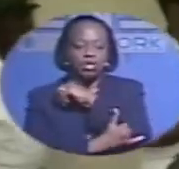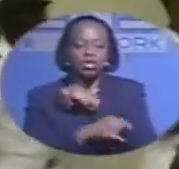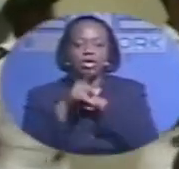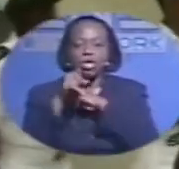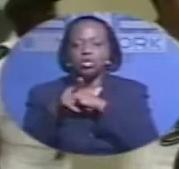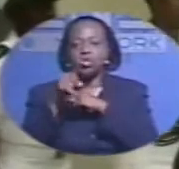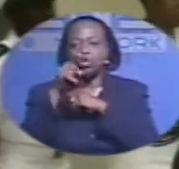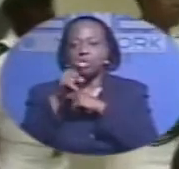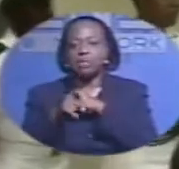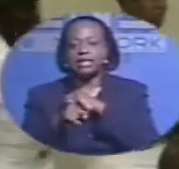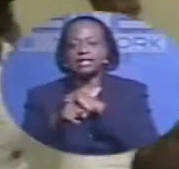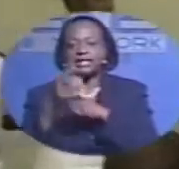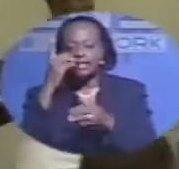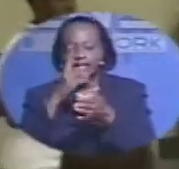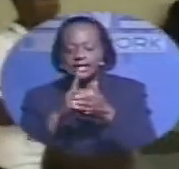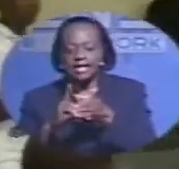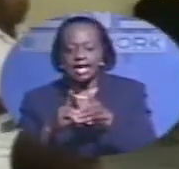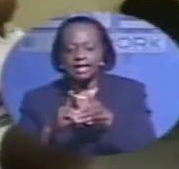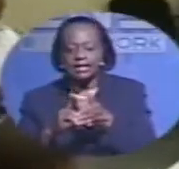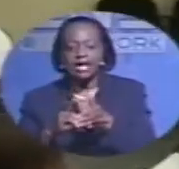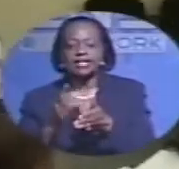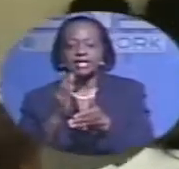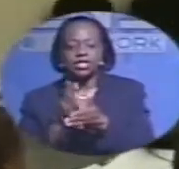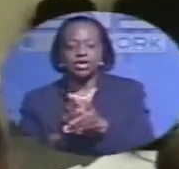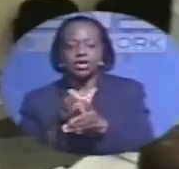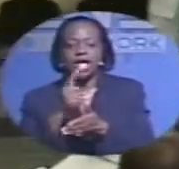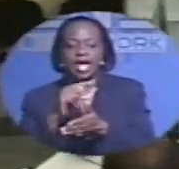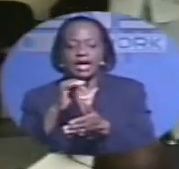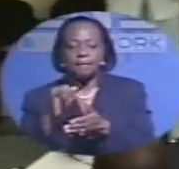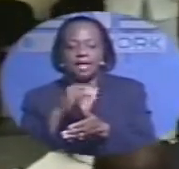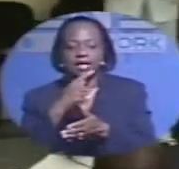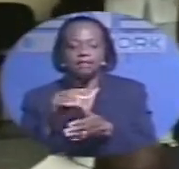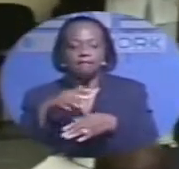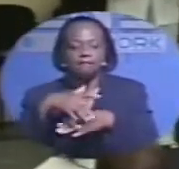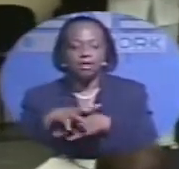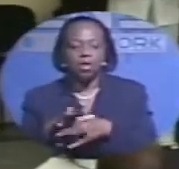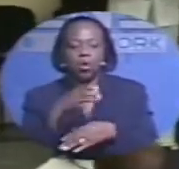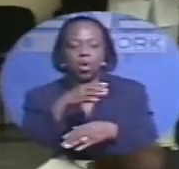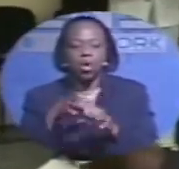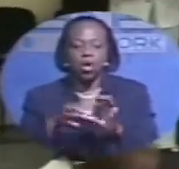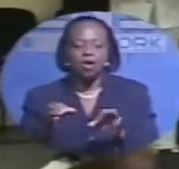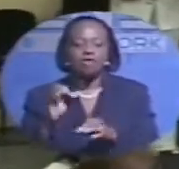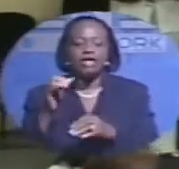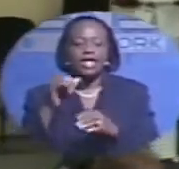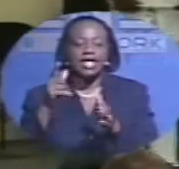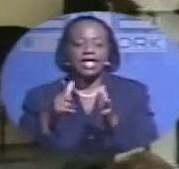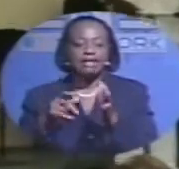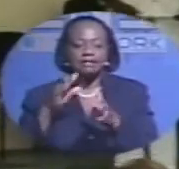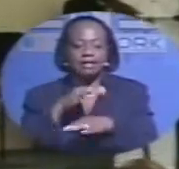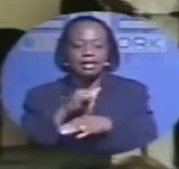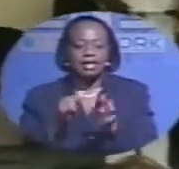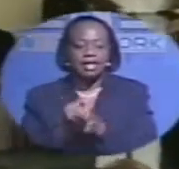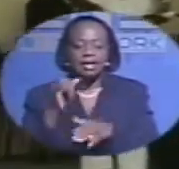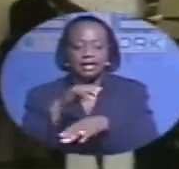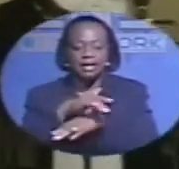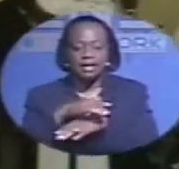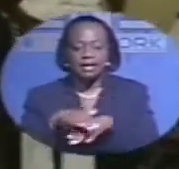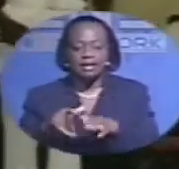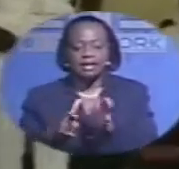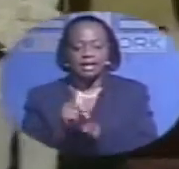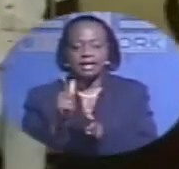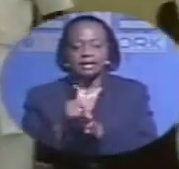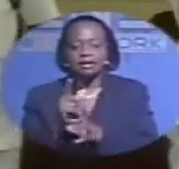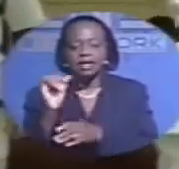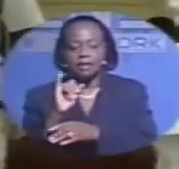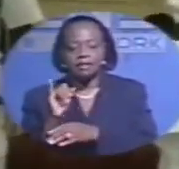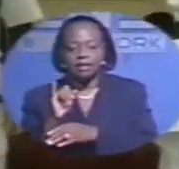have to detect and deter and impede the flow of illegal immigrants through our borders. You